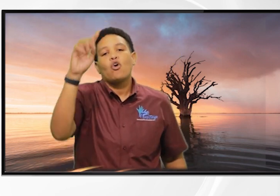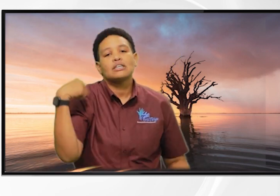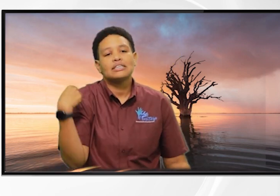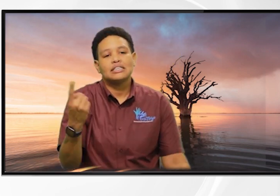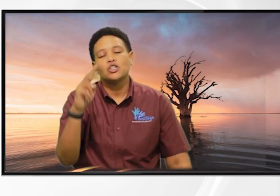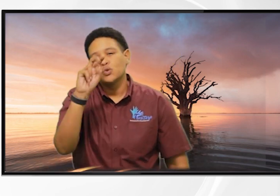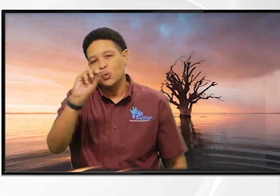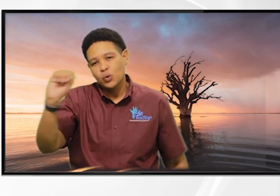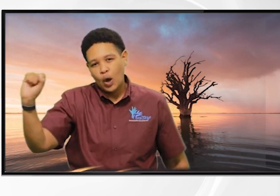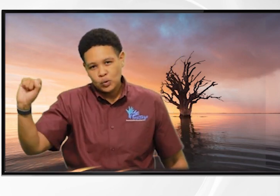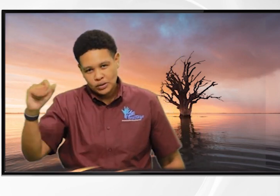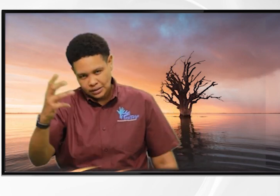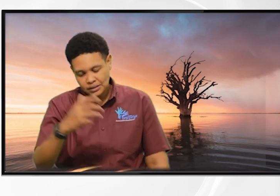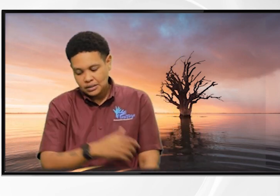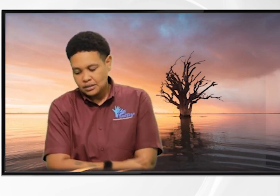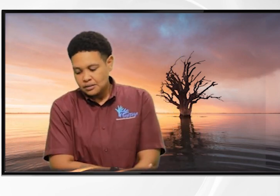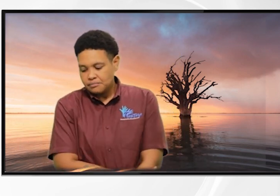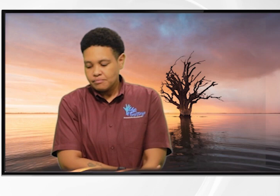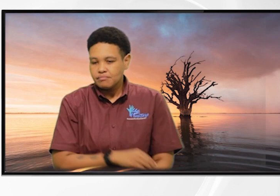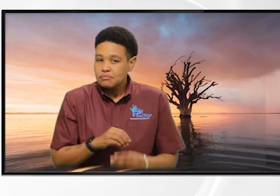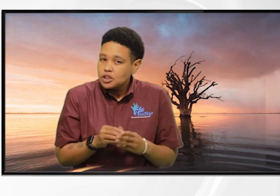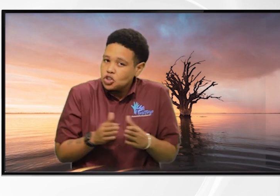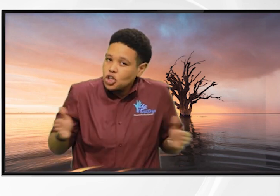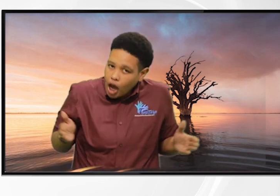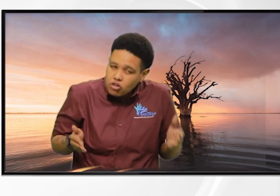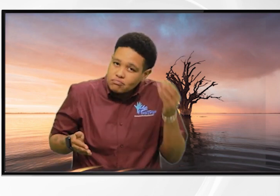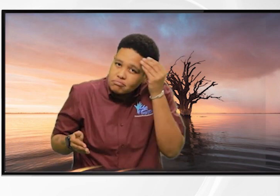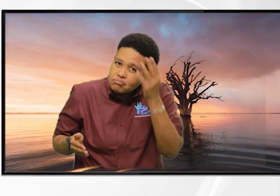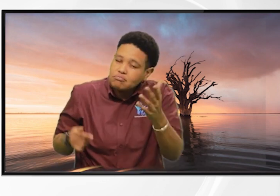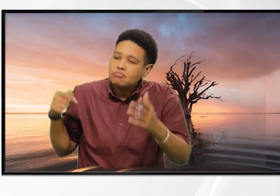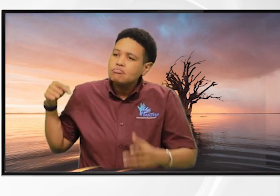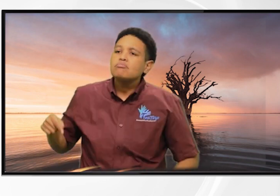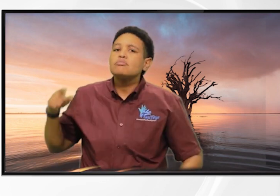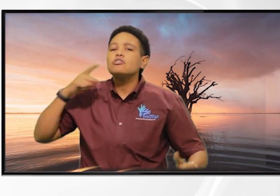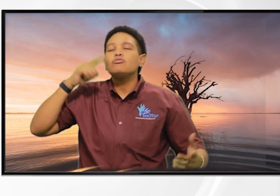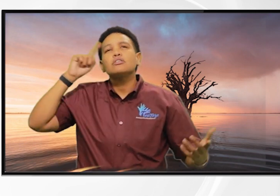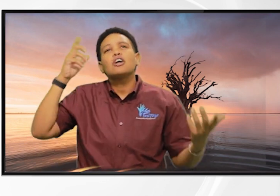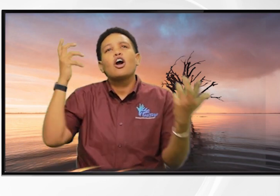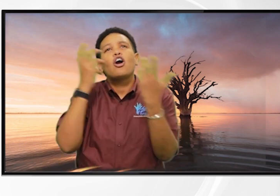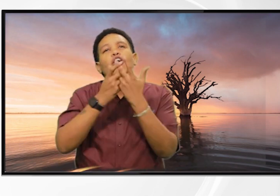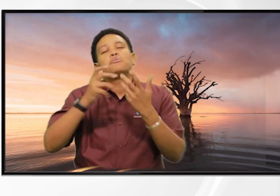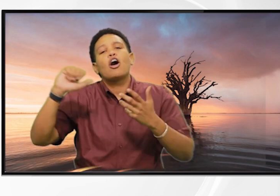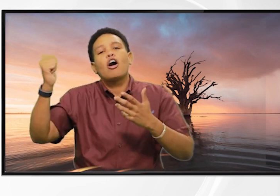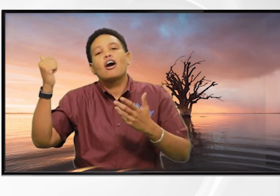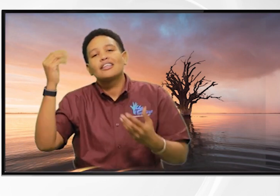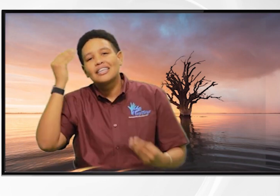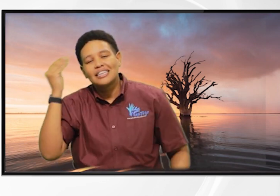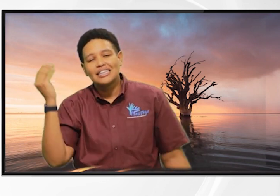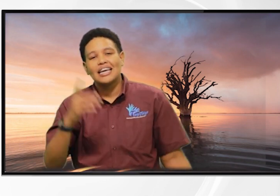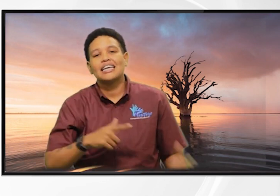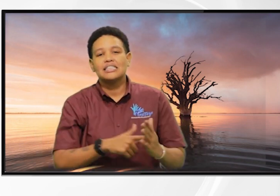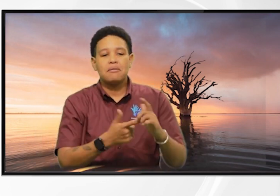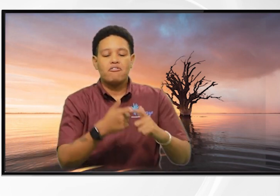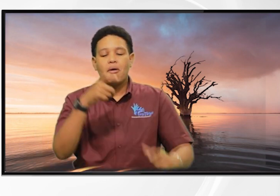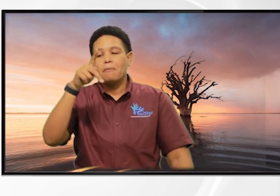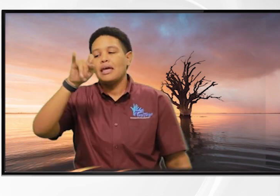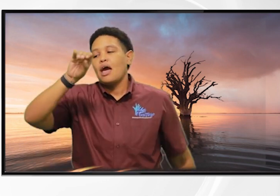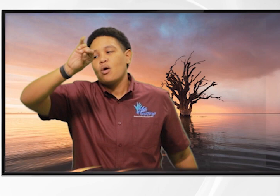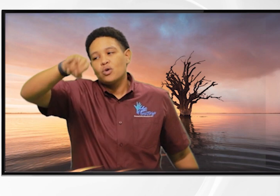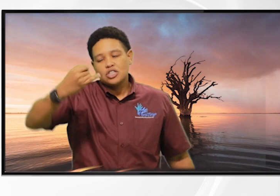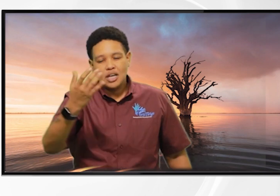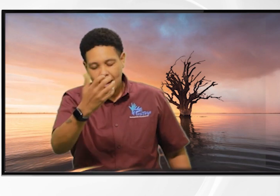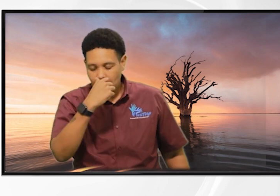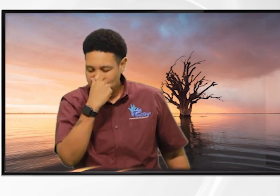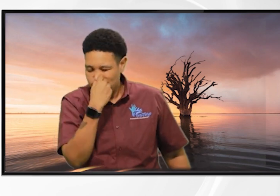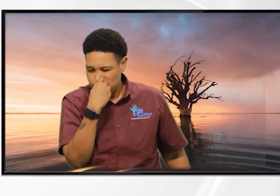the 2000s. In general, this corroborates other data, example from the Planning Institute of